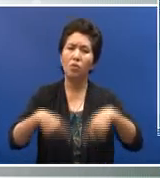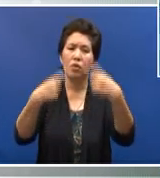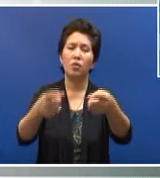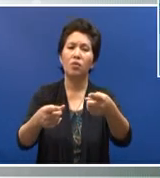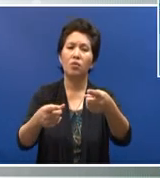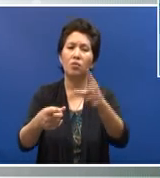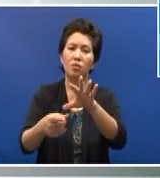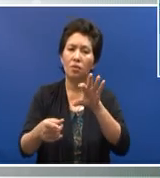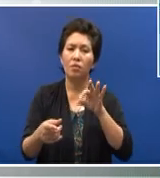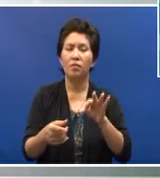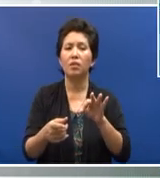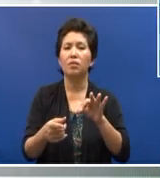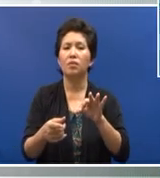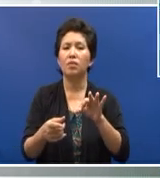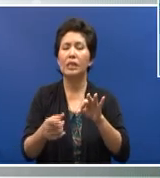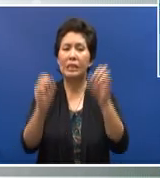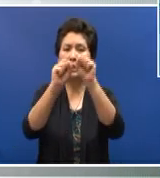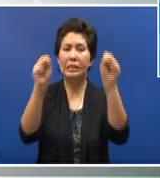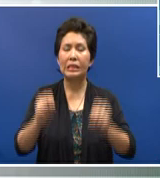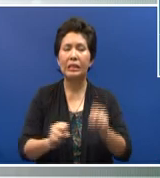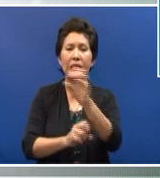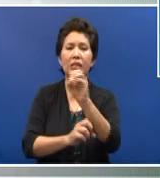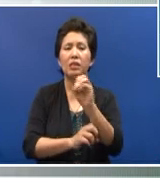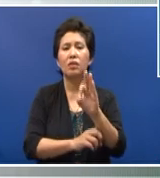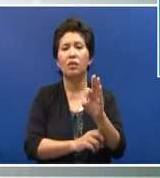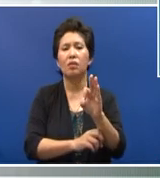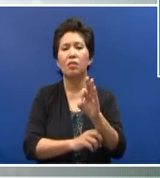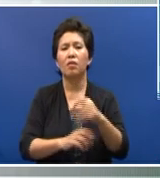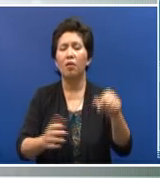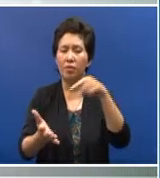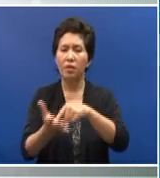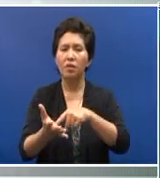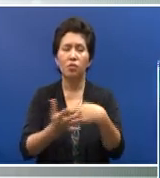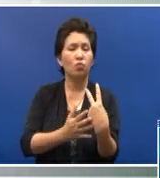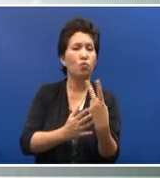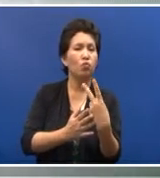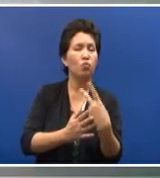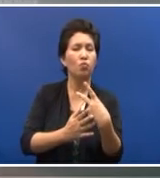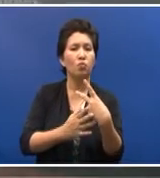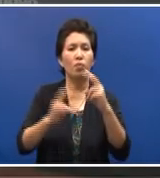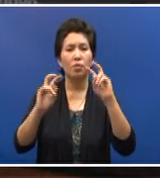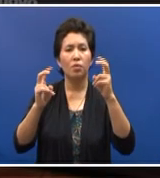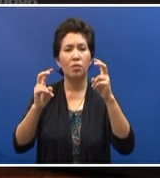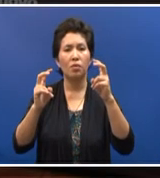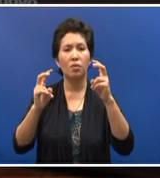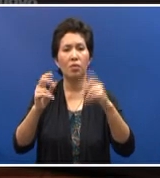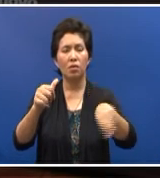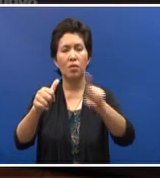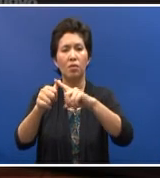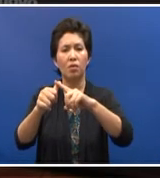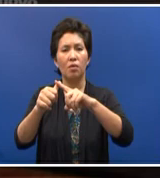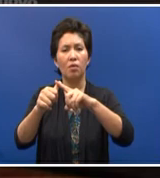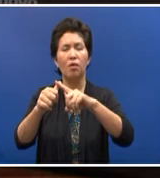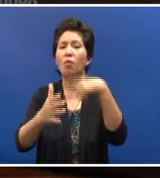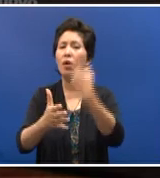cover topic 6 on system of exchange. Okay, so these two topics are interrelated. Okay, so first you have to know what